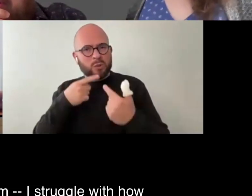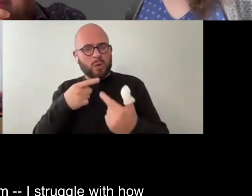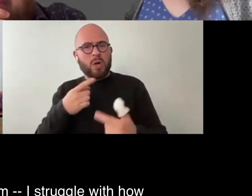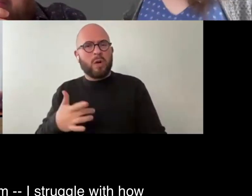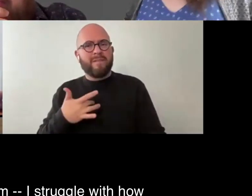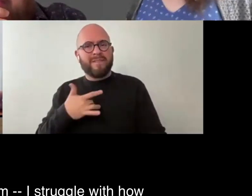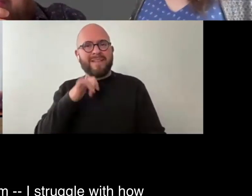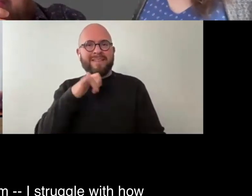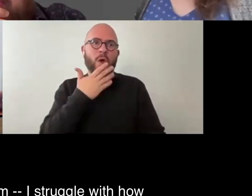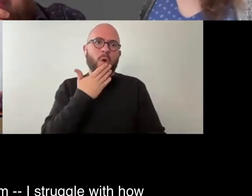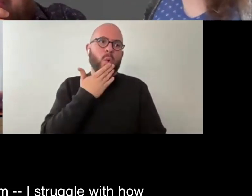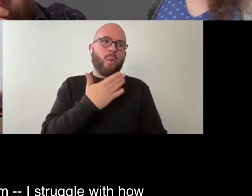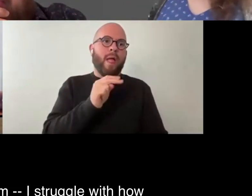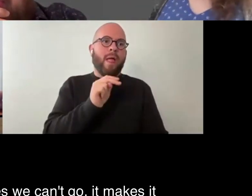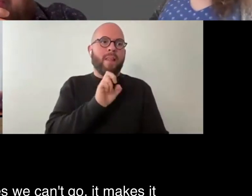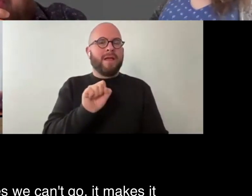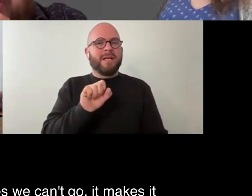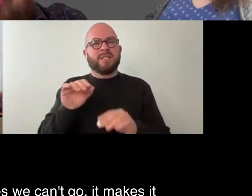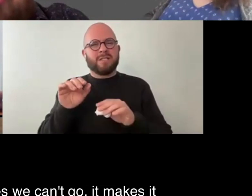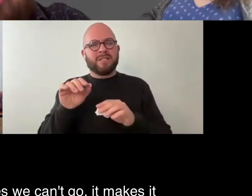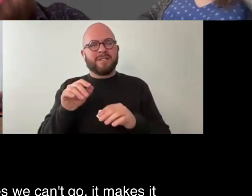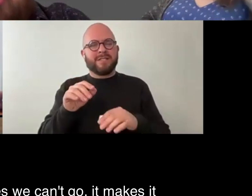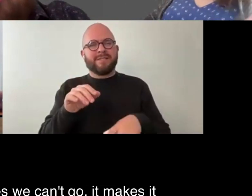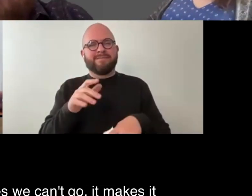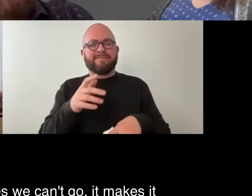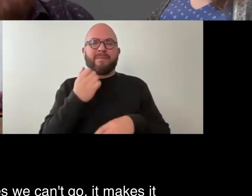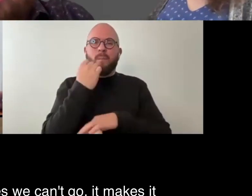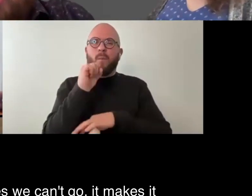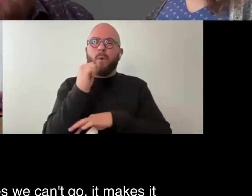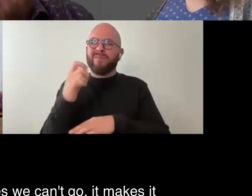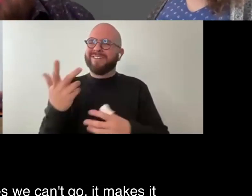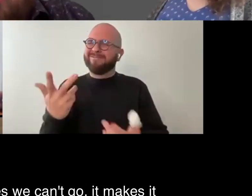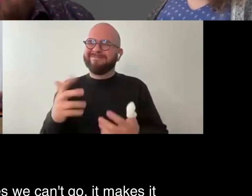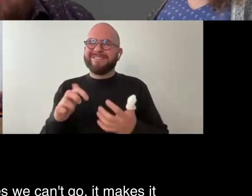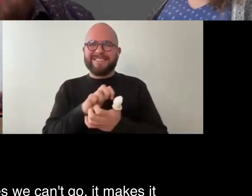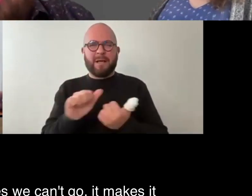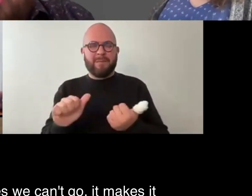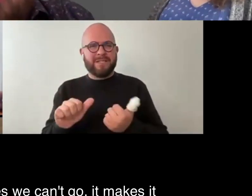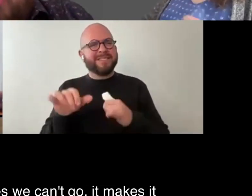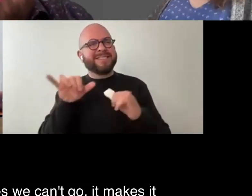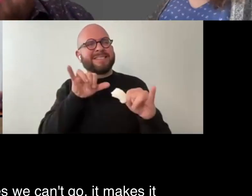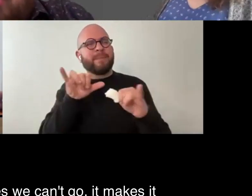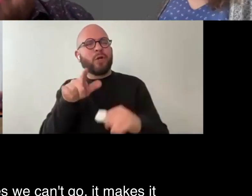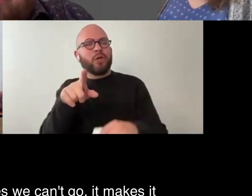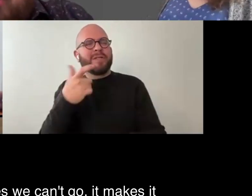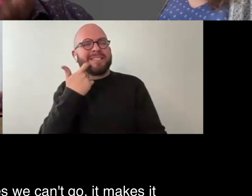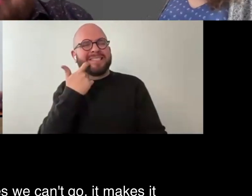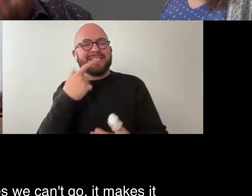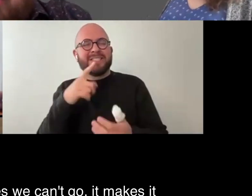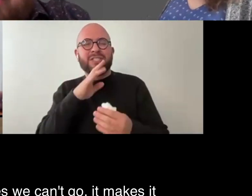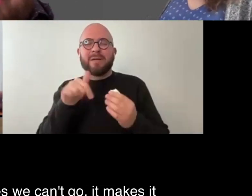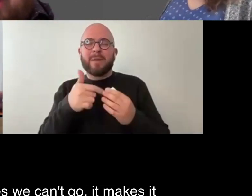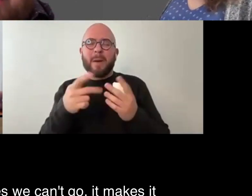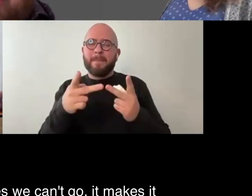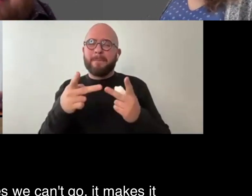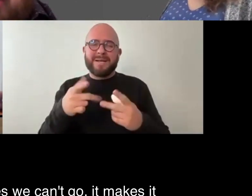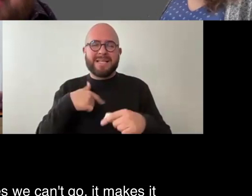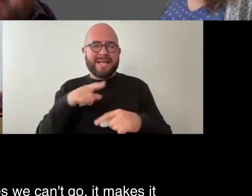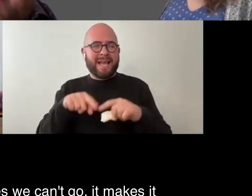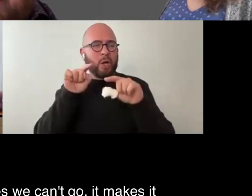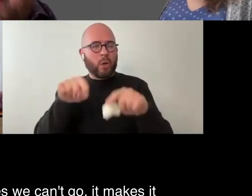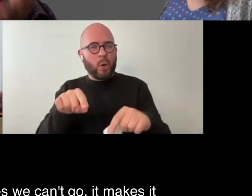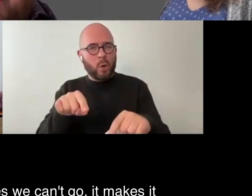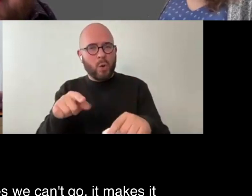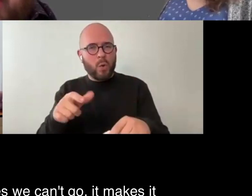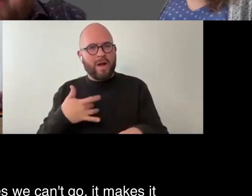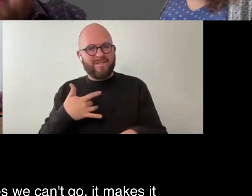wellness movement is, similar to your discussion of places we can't go. It makes it hard for me to care for